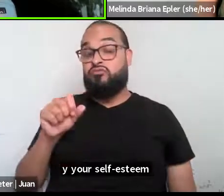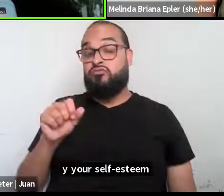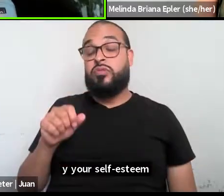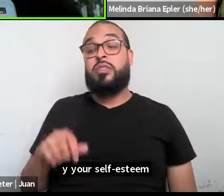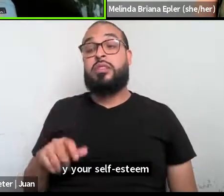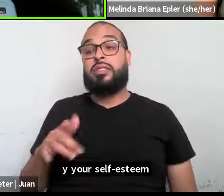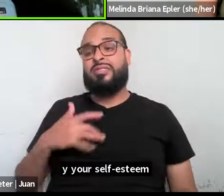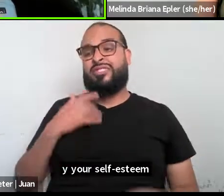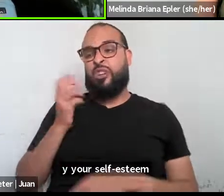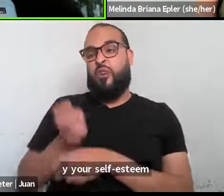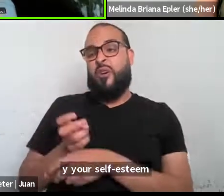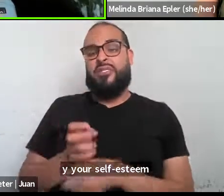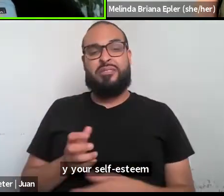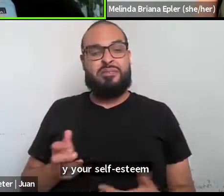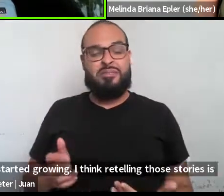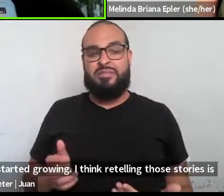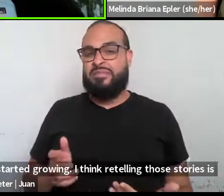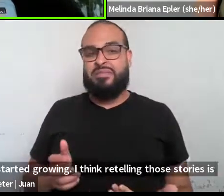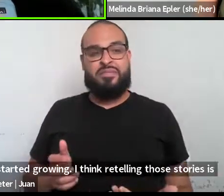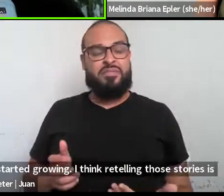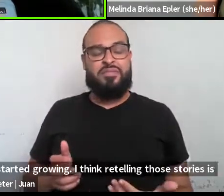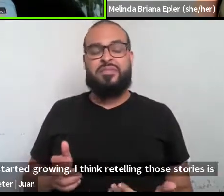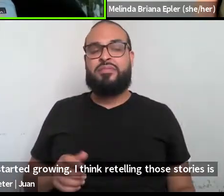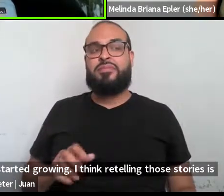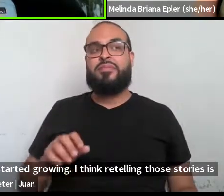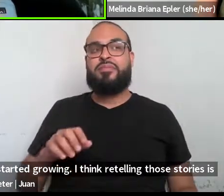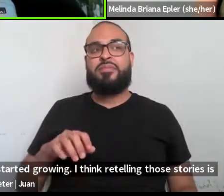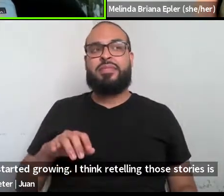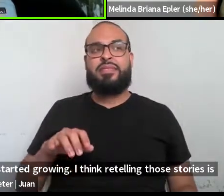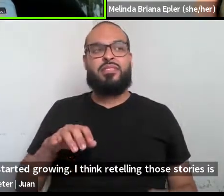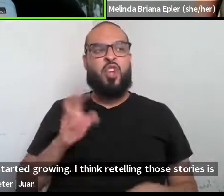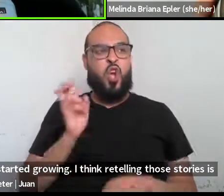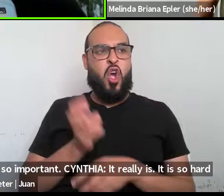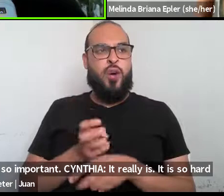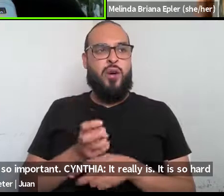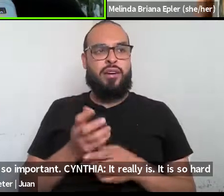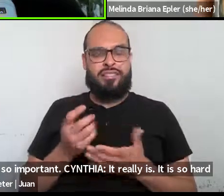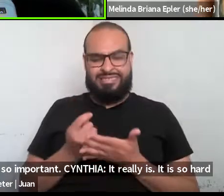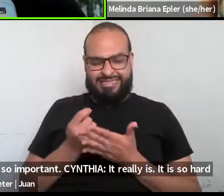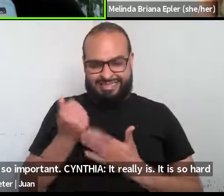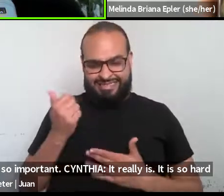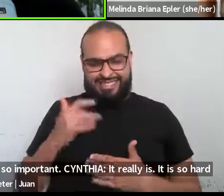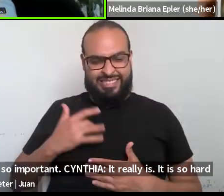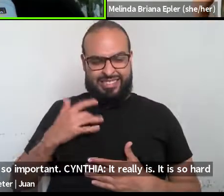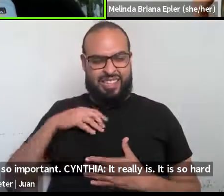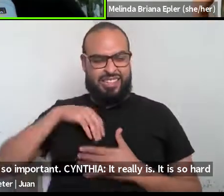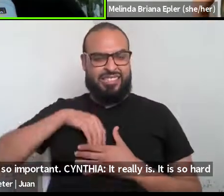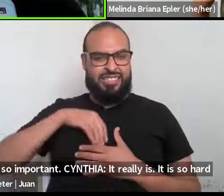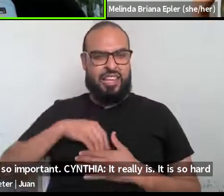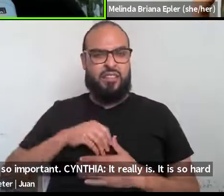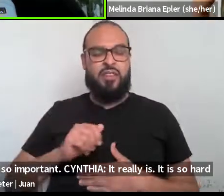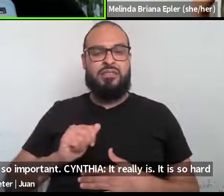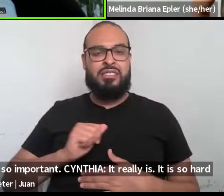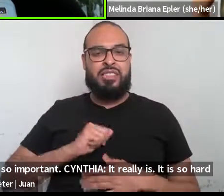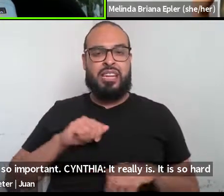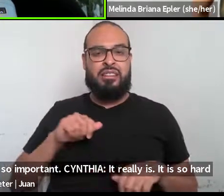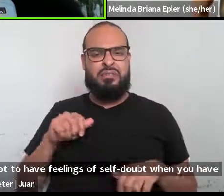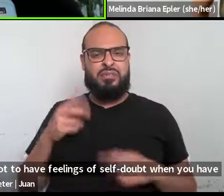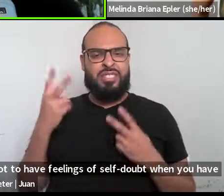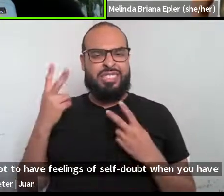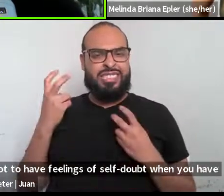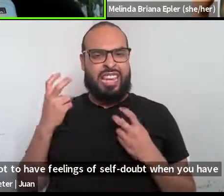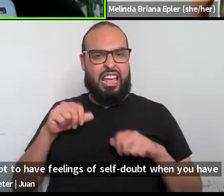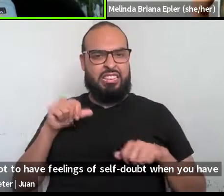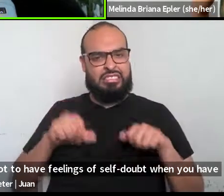hard not to have feelings of self-doubt when you have been